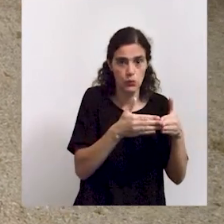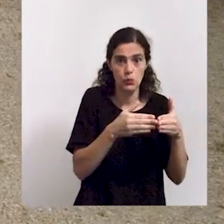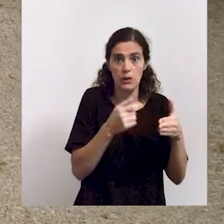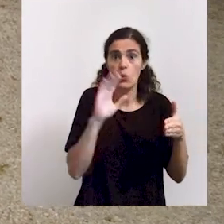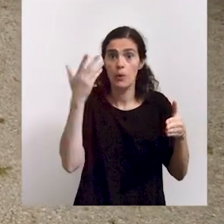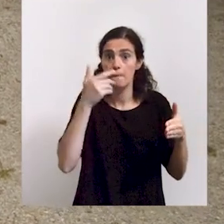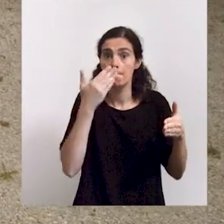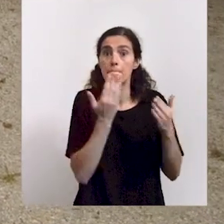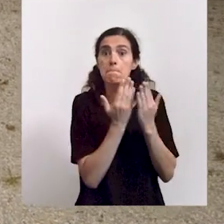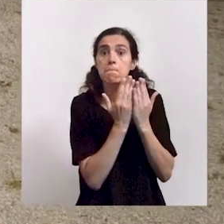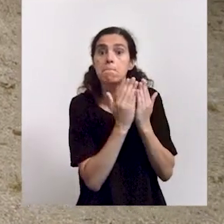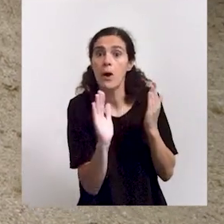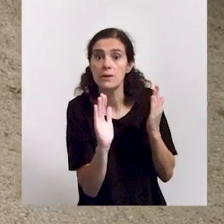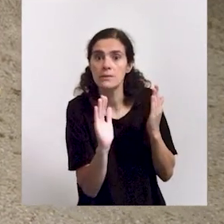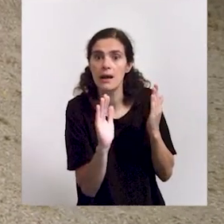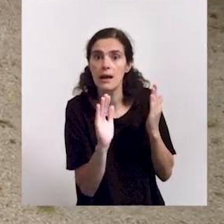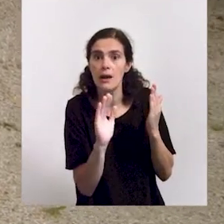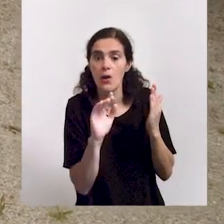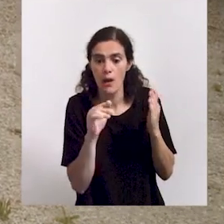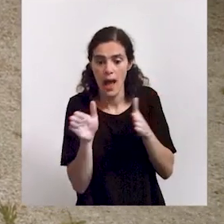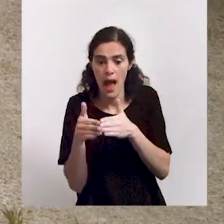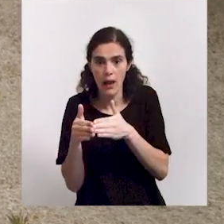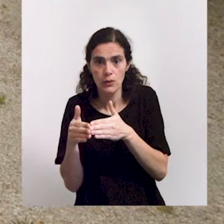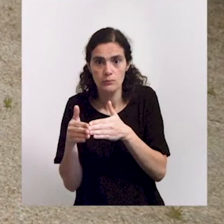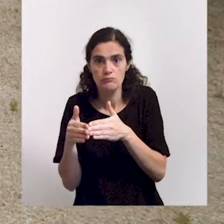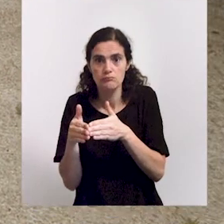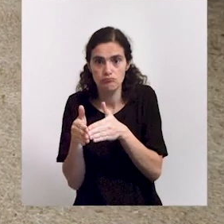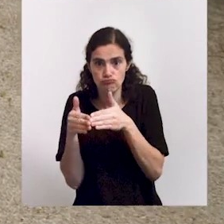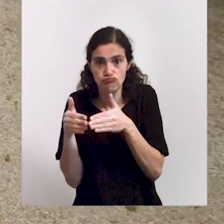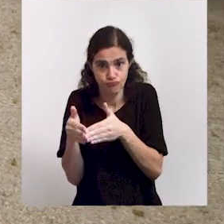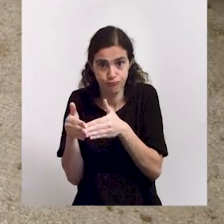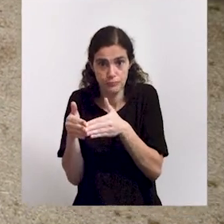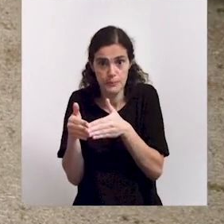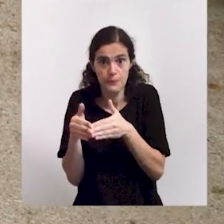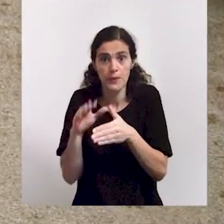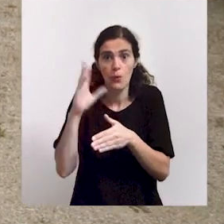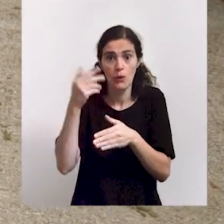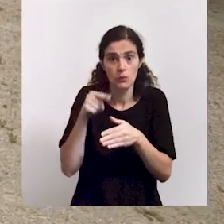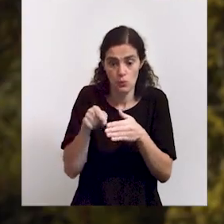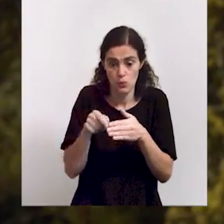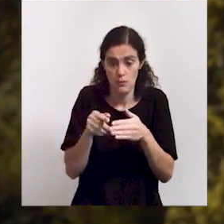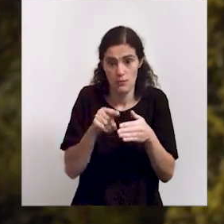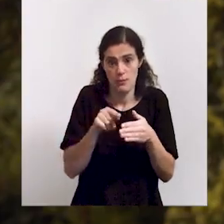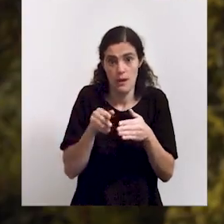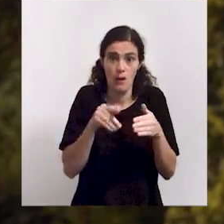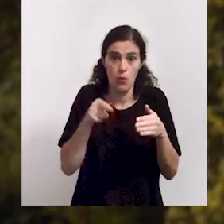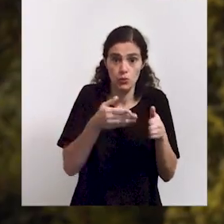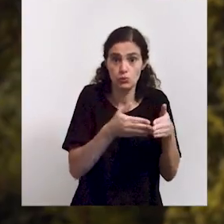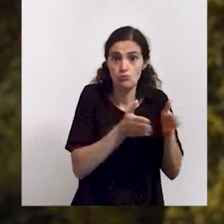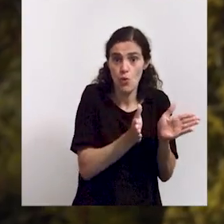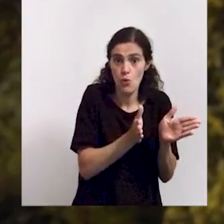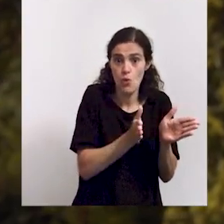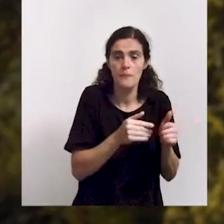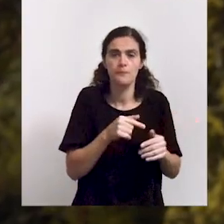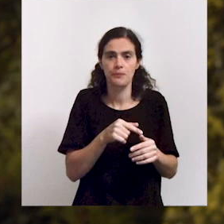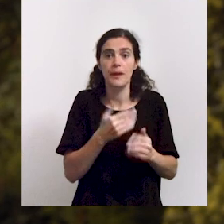angle. And when you would close this angle, you will open the other angle. In a way, the door was never closed